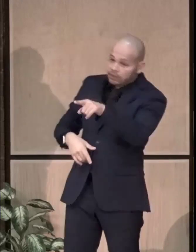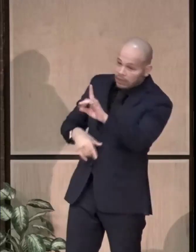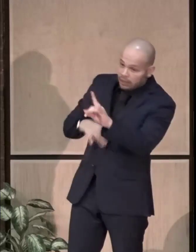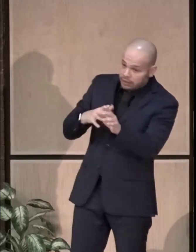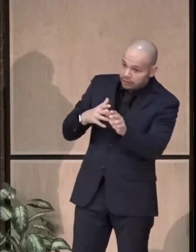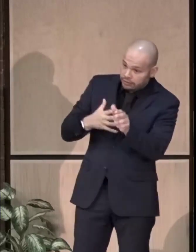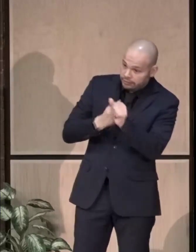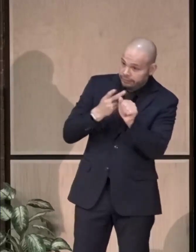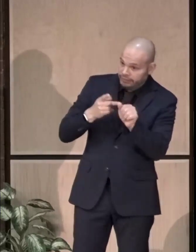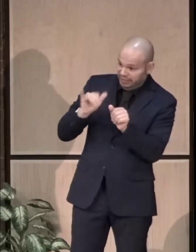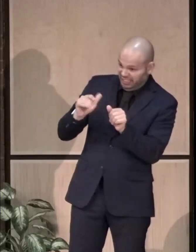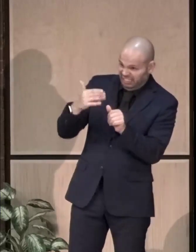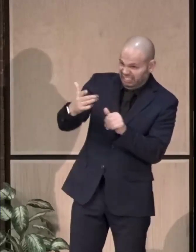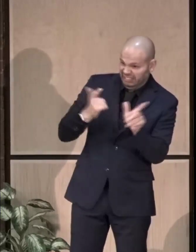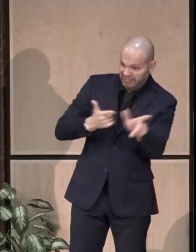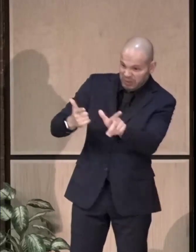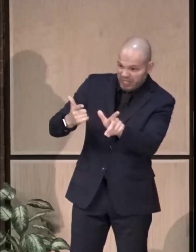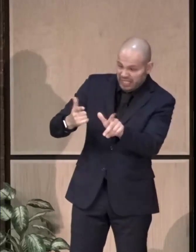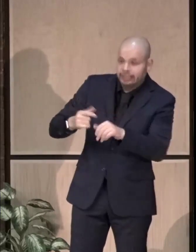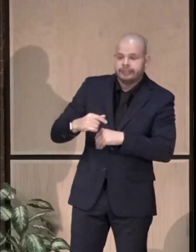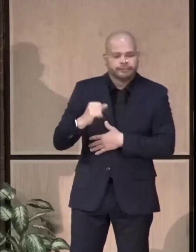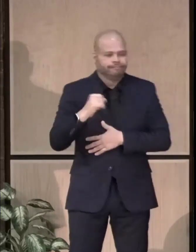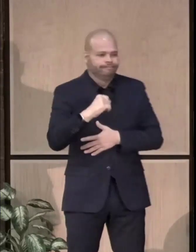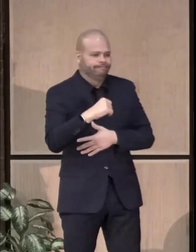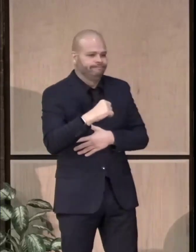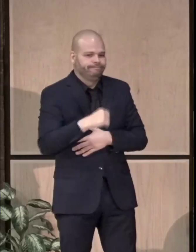your inbox?